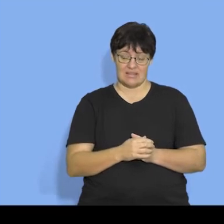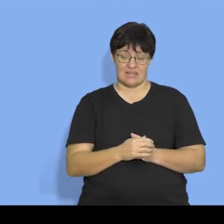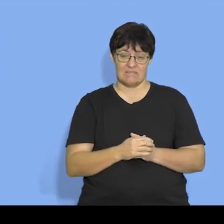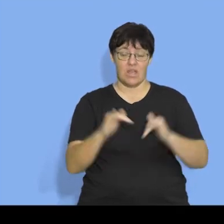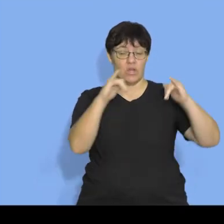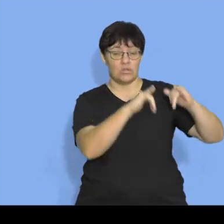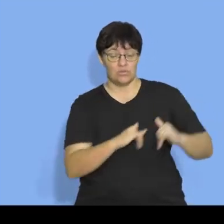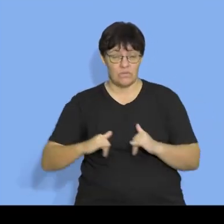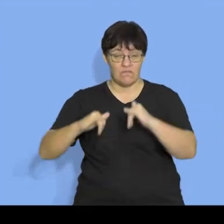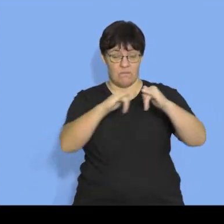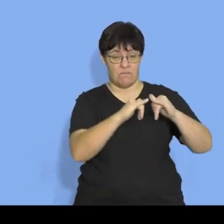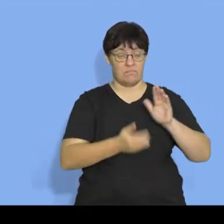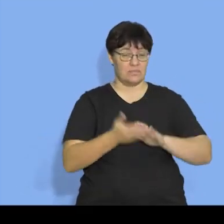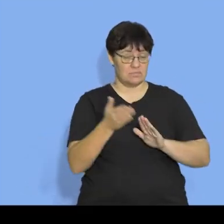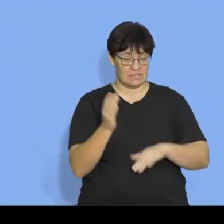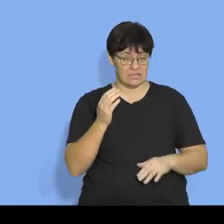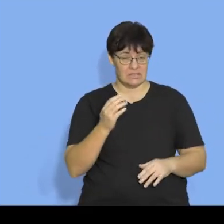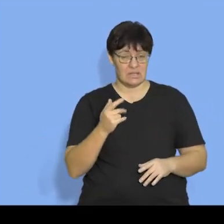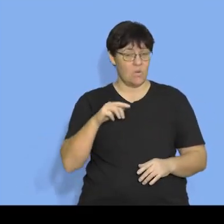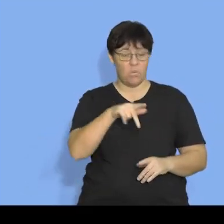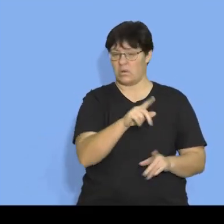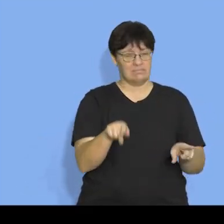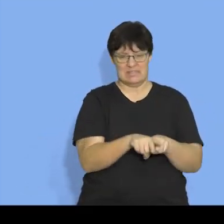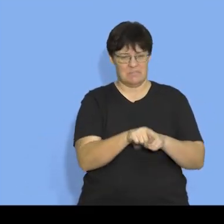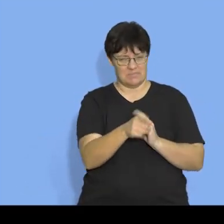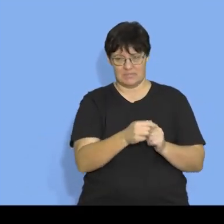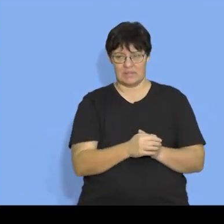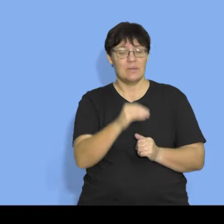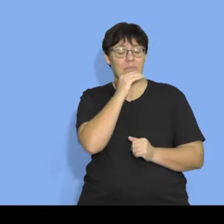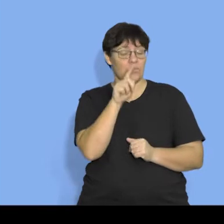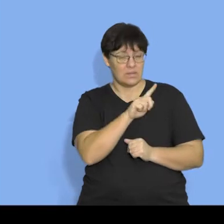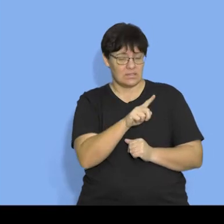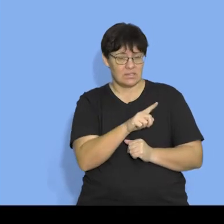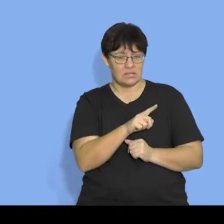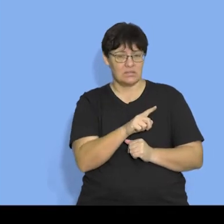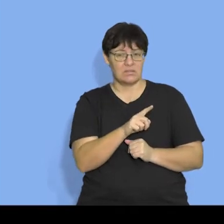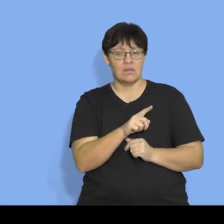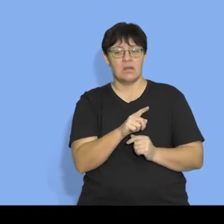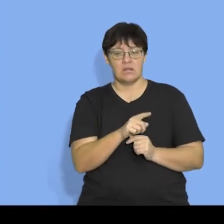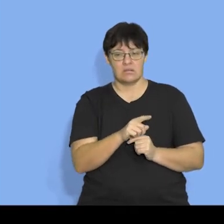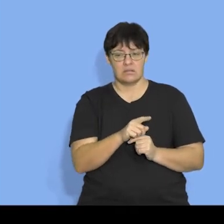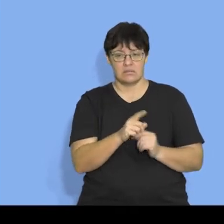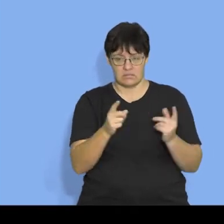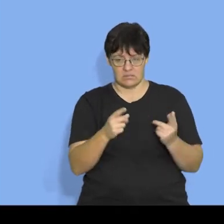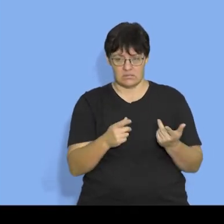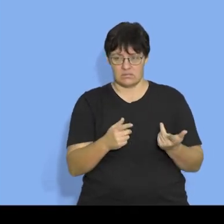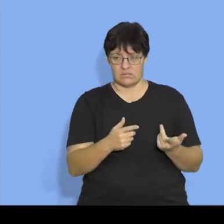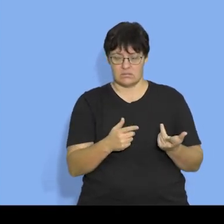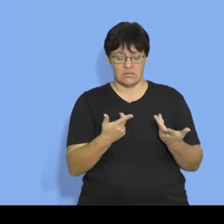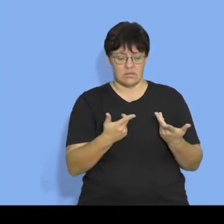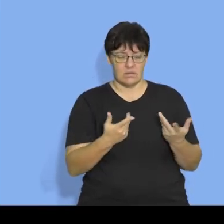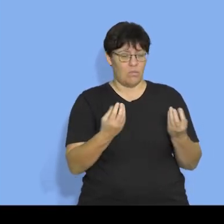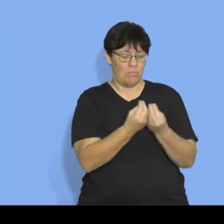Uniform speed, which is not what the runner would have had, my walker, okay, means that the body covers, the object, not